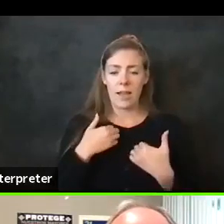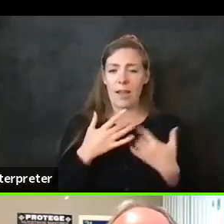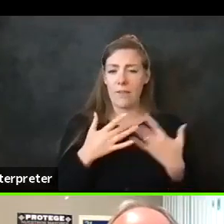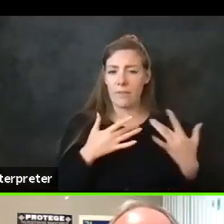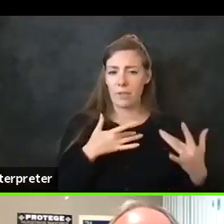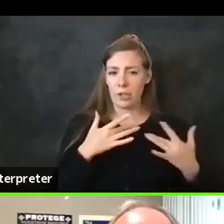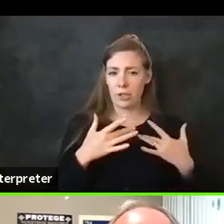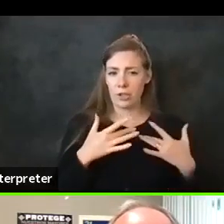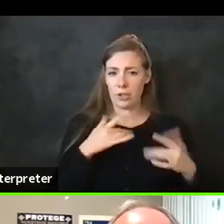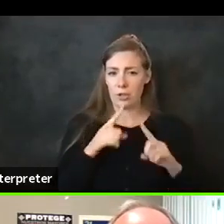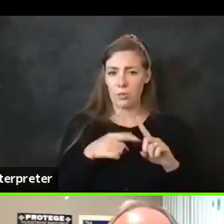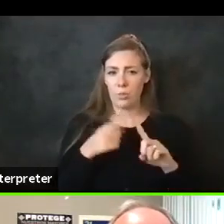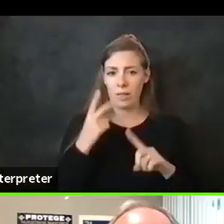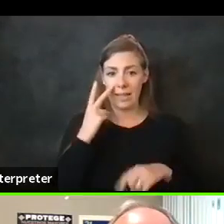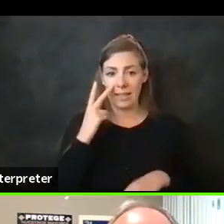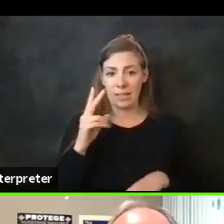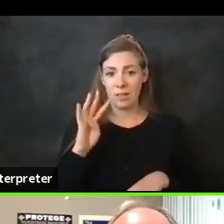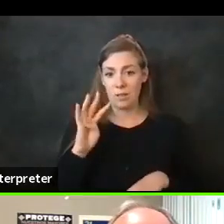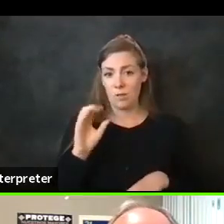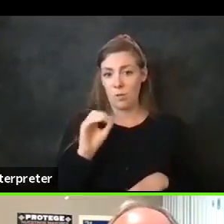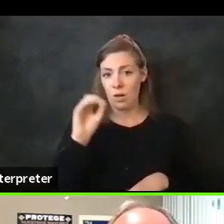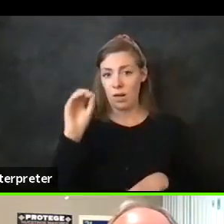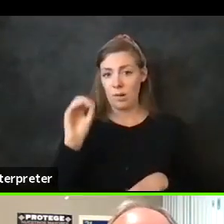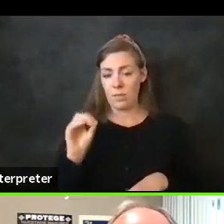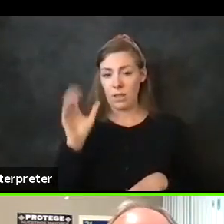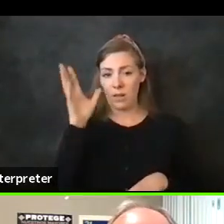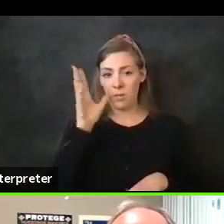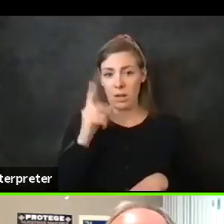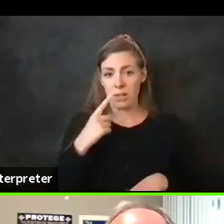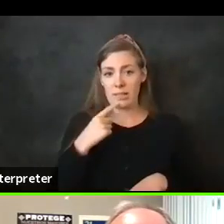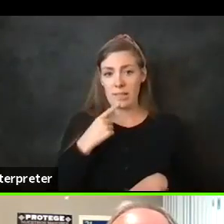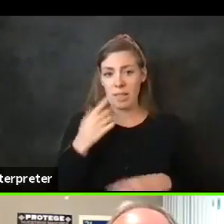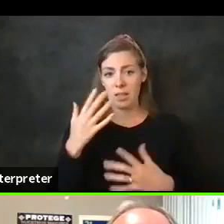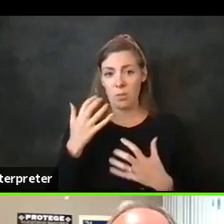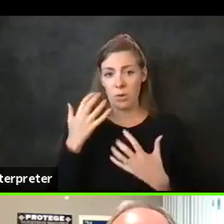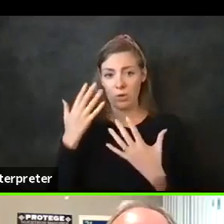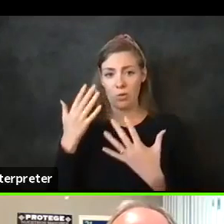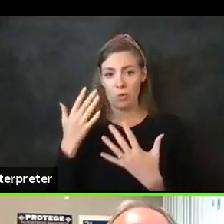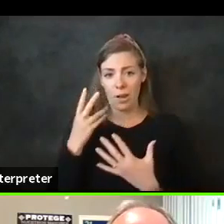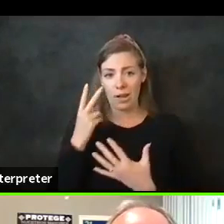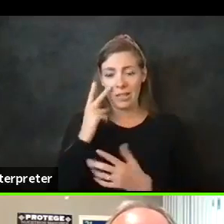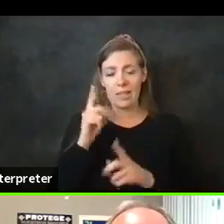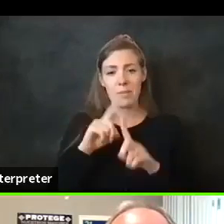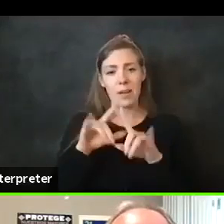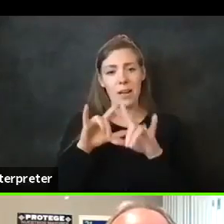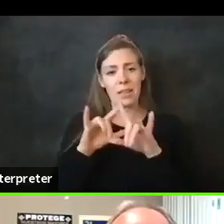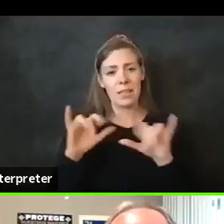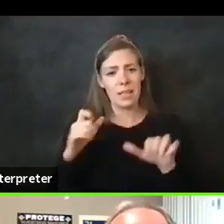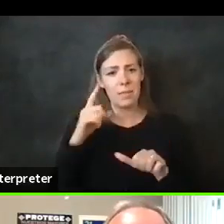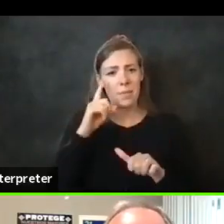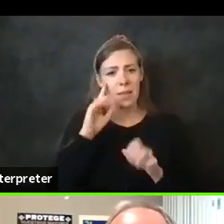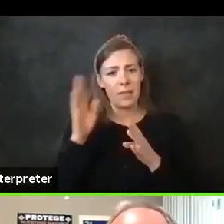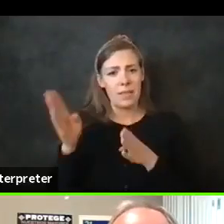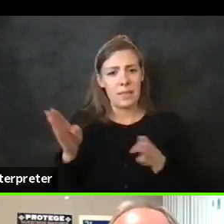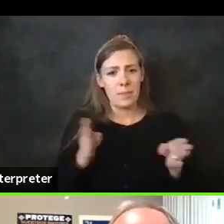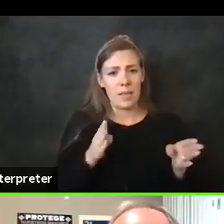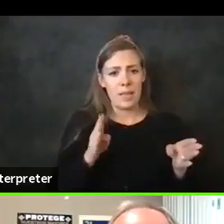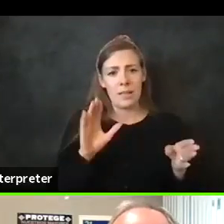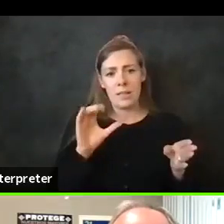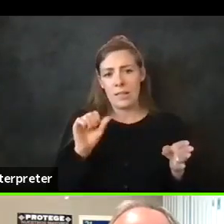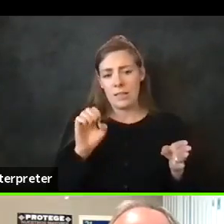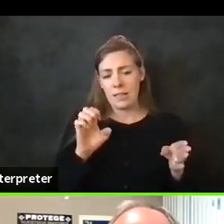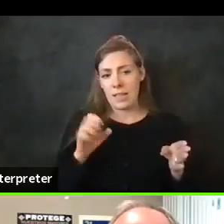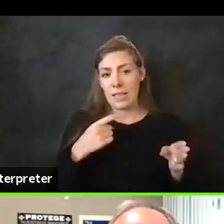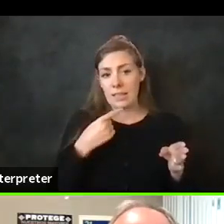see 40% of parents saying they want to wait and see. At the same time, I think the plan that Casey outlined is